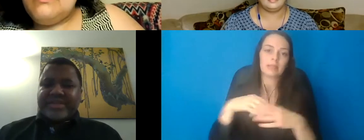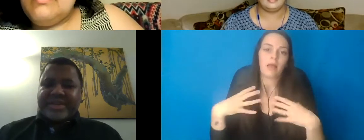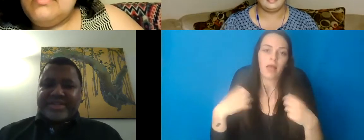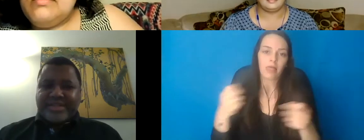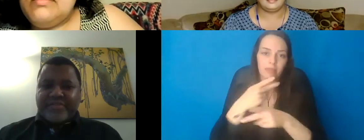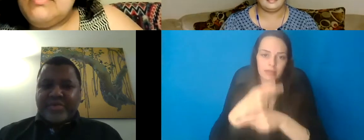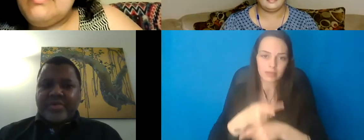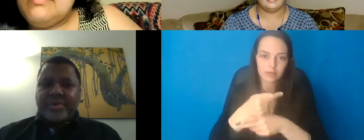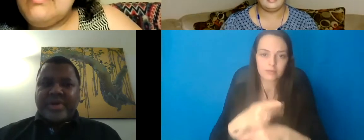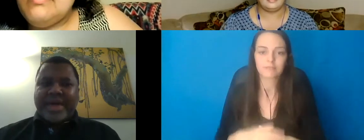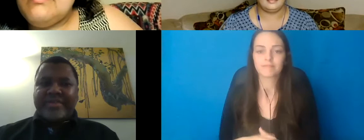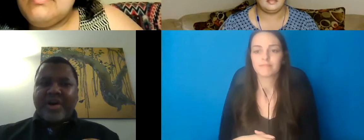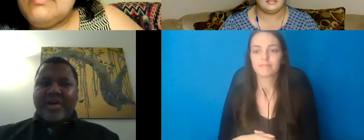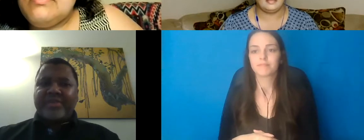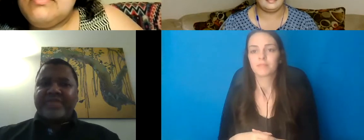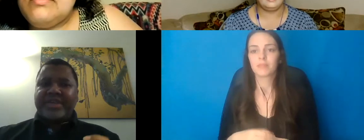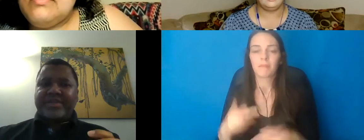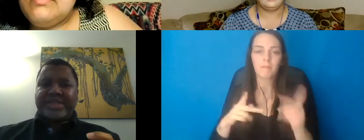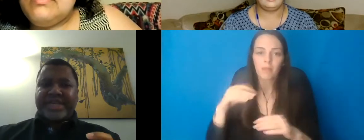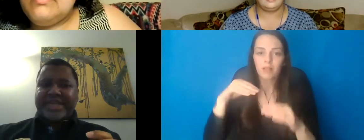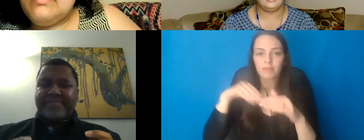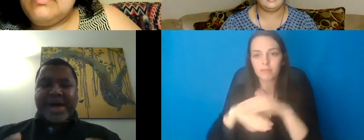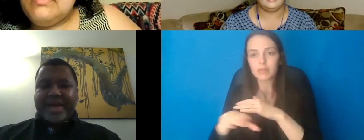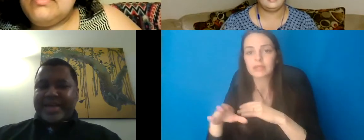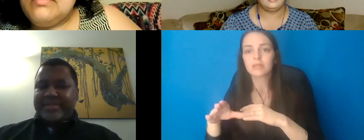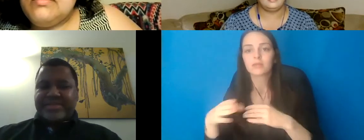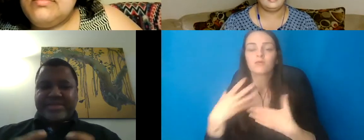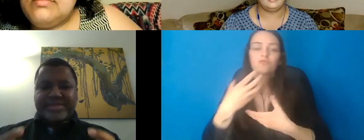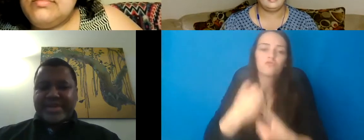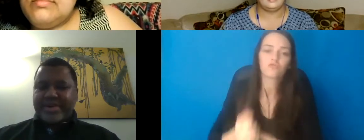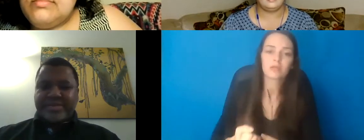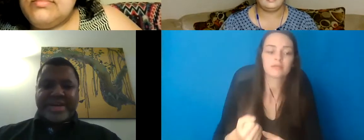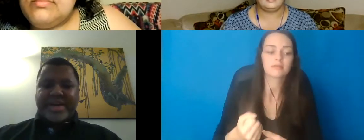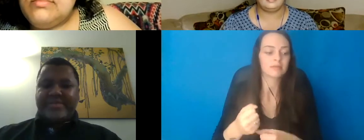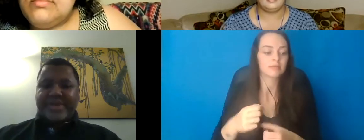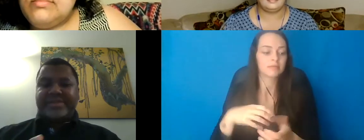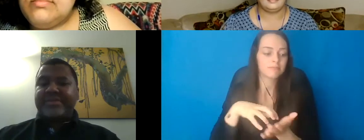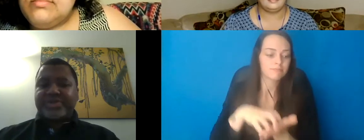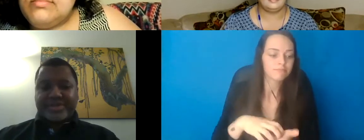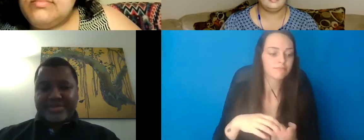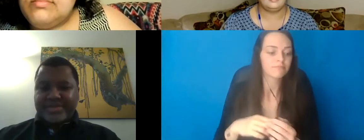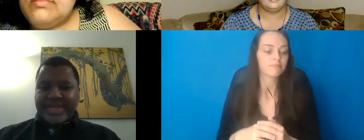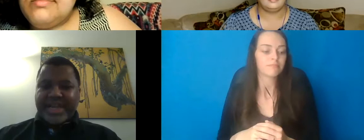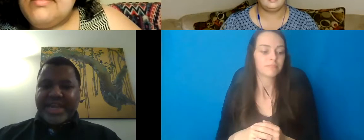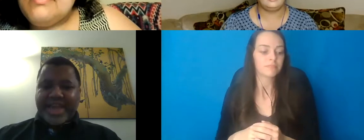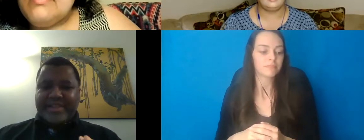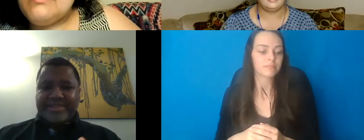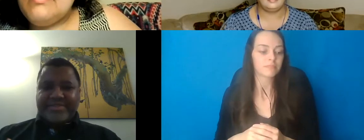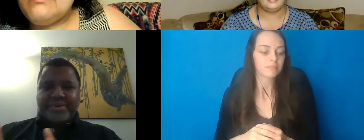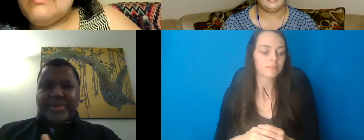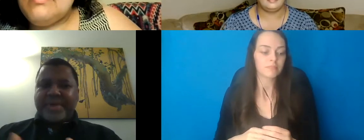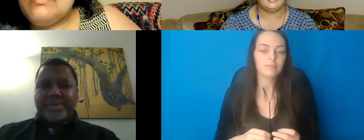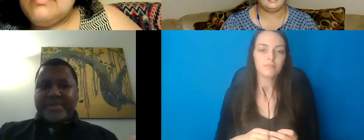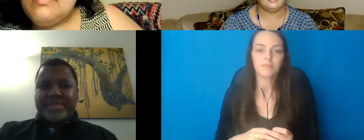is trusting us and they're vulnerable, and all of these biased, stereotyped assumptions,